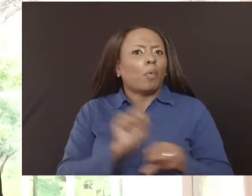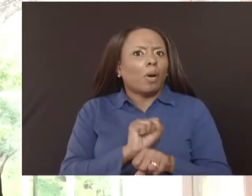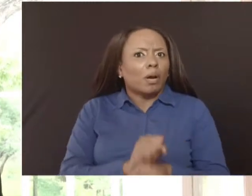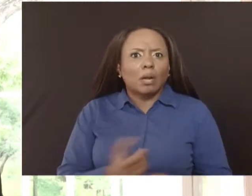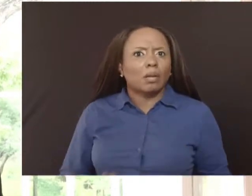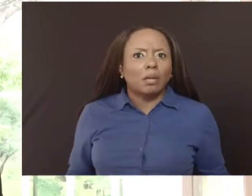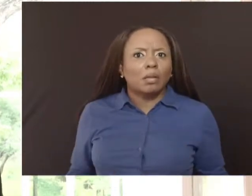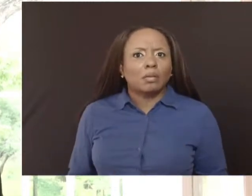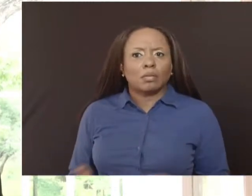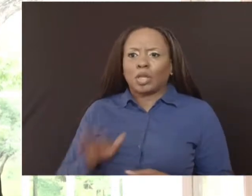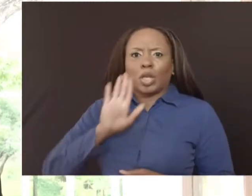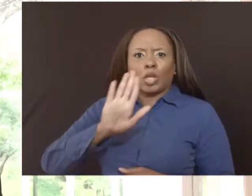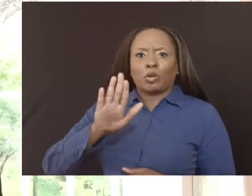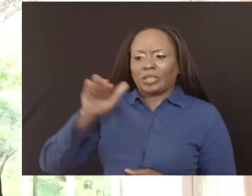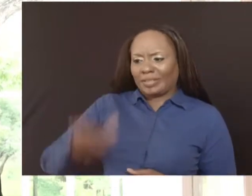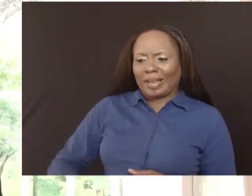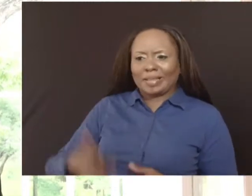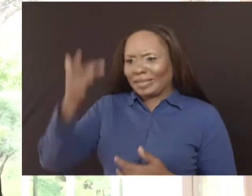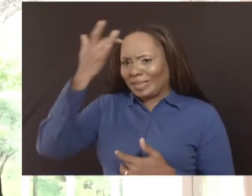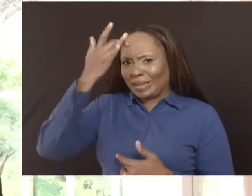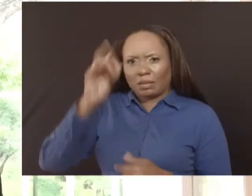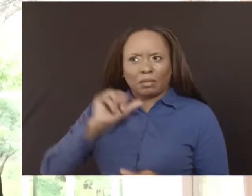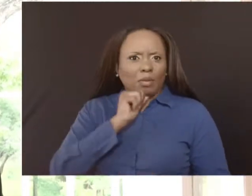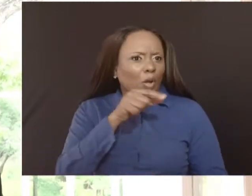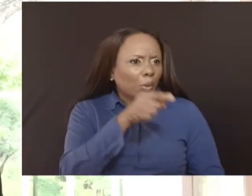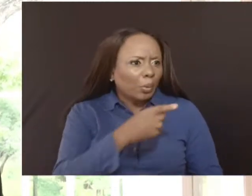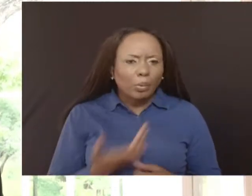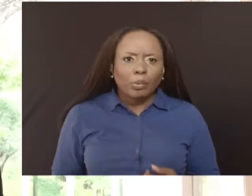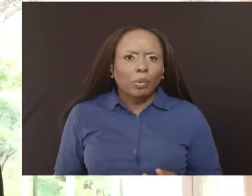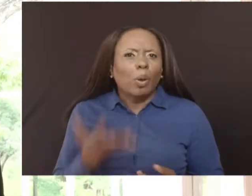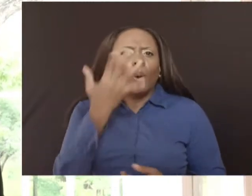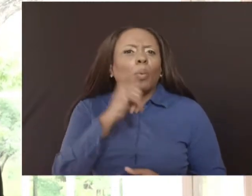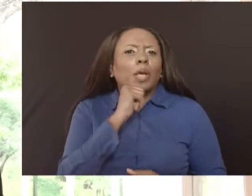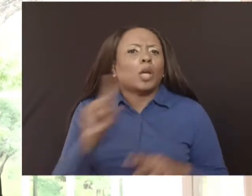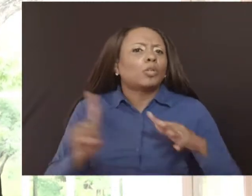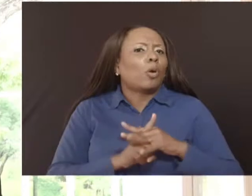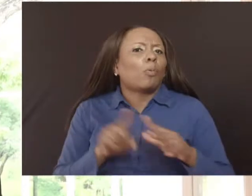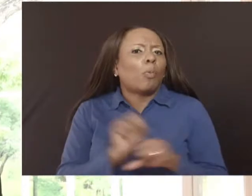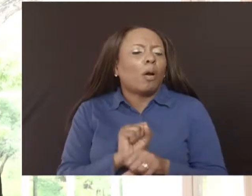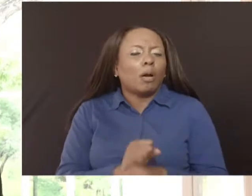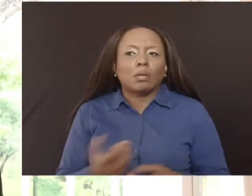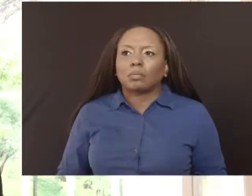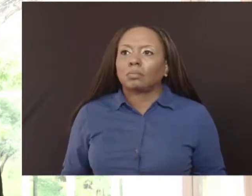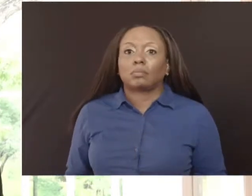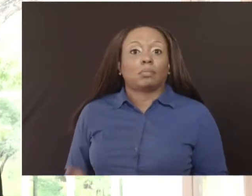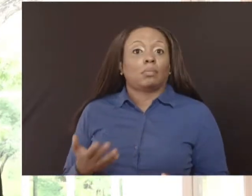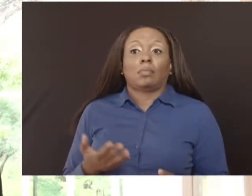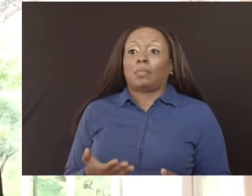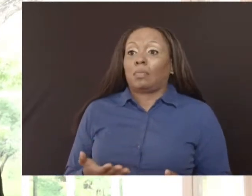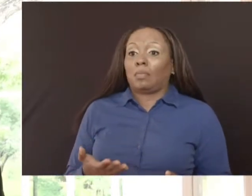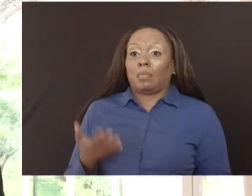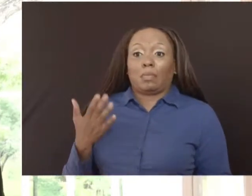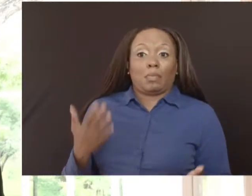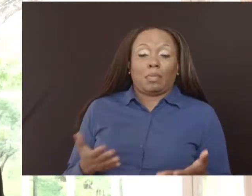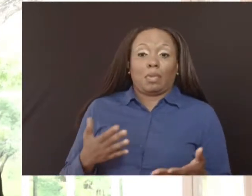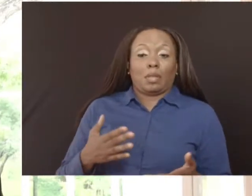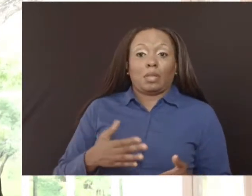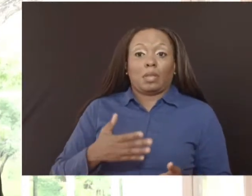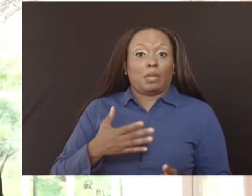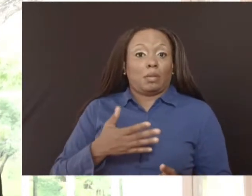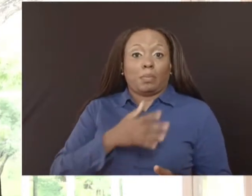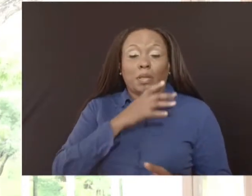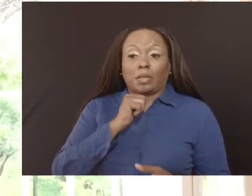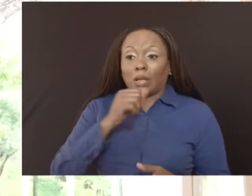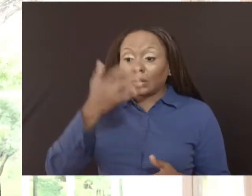the situation of a person who was sick and therefore could deliver a sick certificate. And the question of